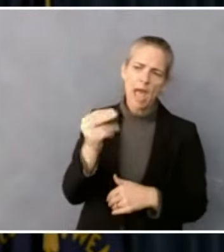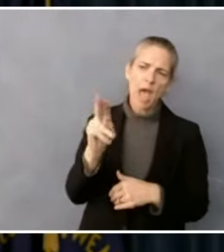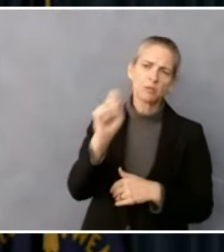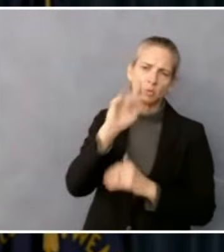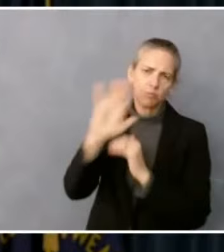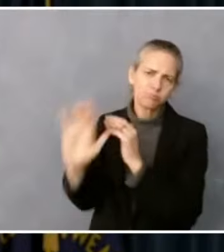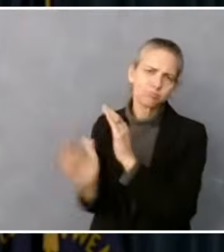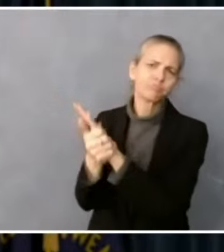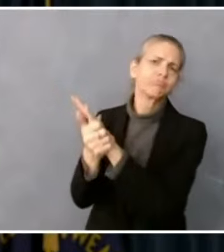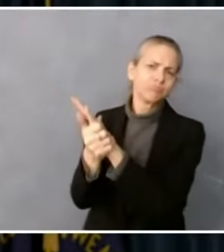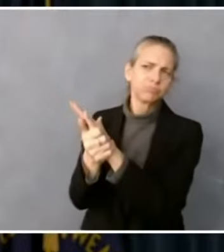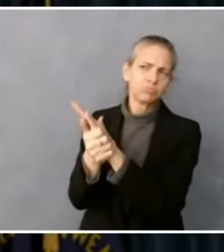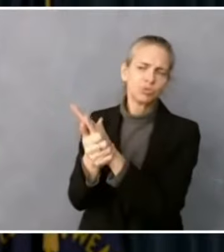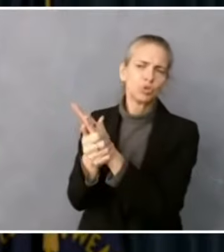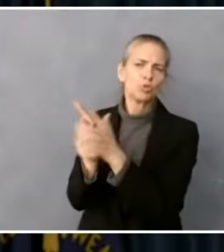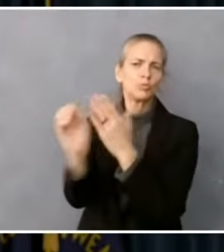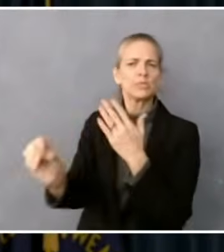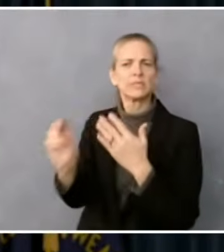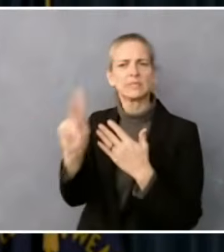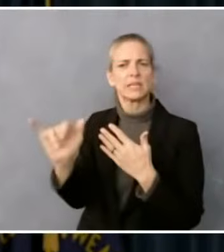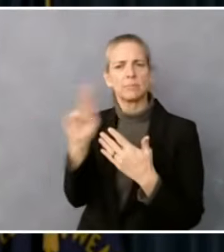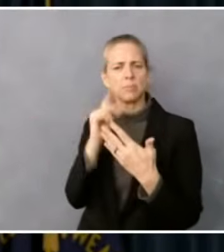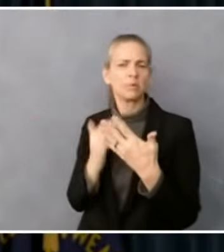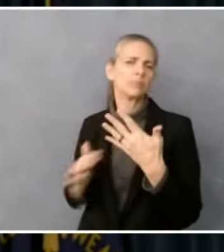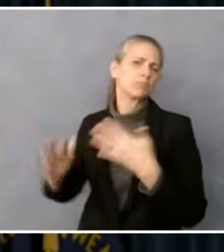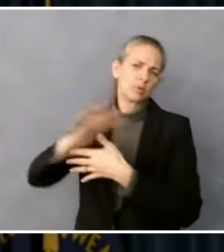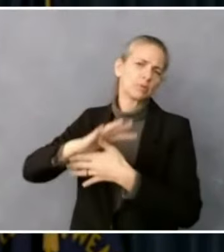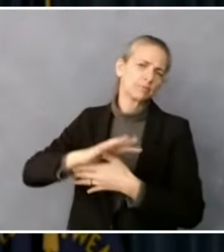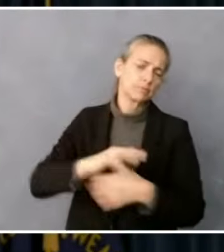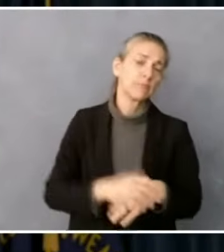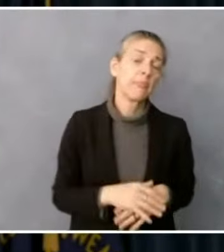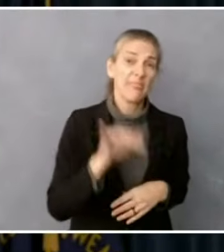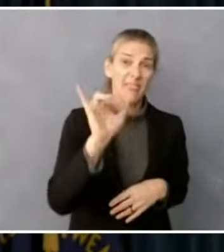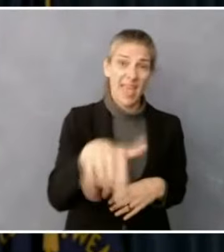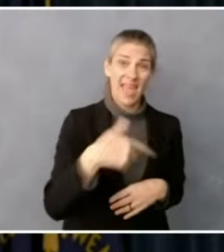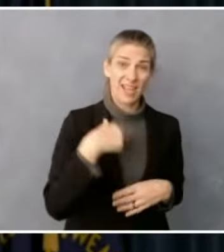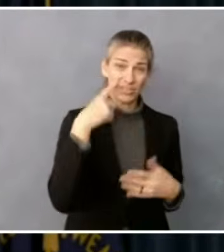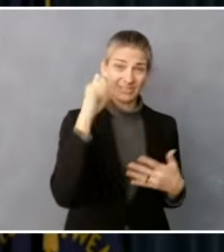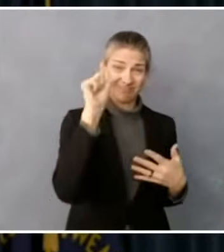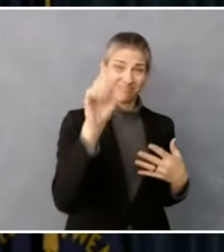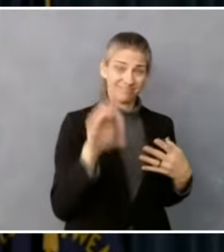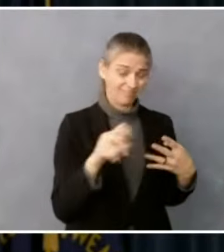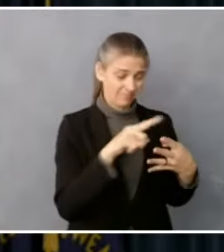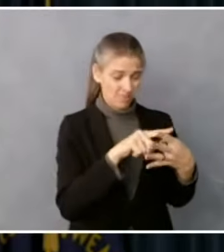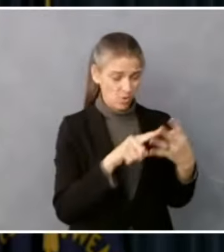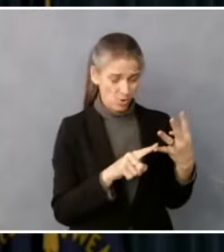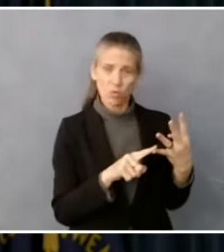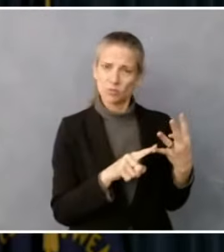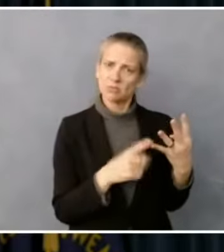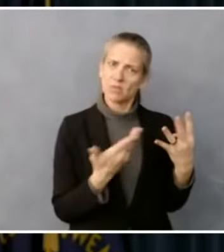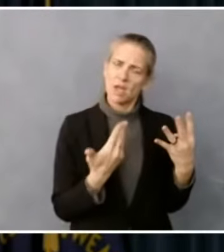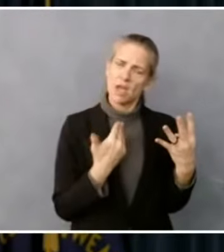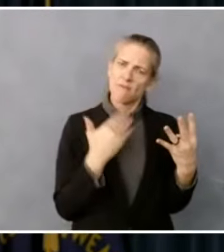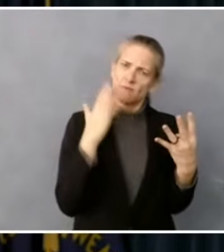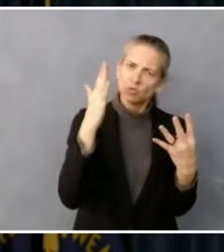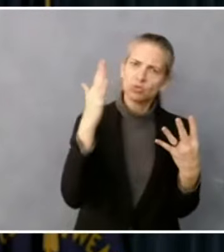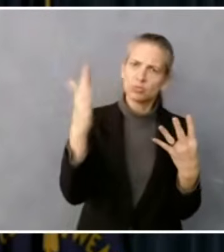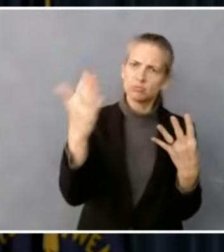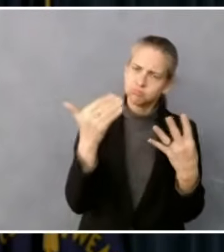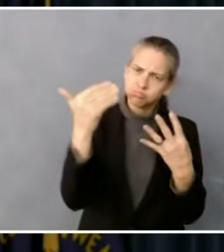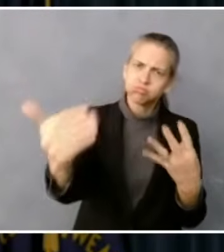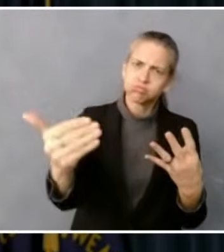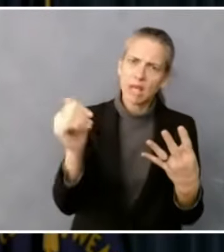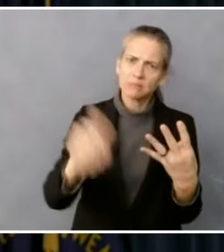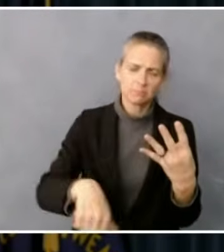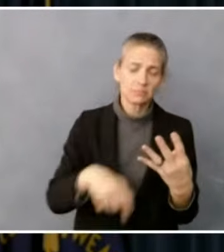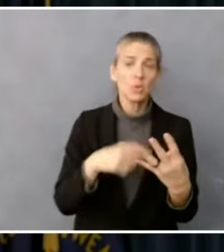people of Kentucky. And the 4 bills I just mentioned offer a real, meaningful path forward. So today I'm glad we have 2 of the bill sponsors